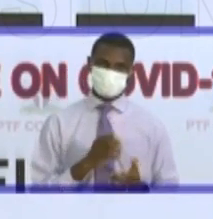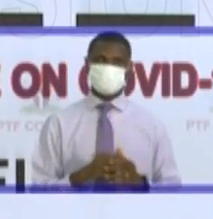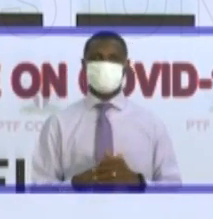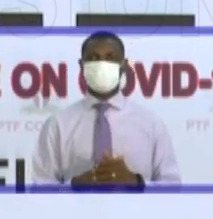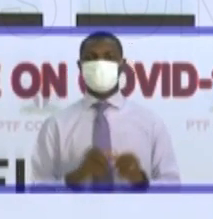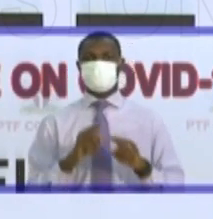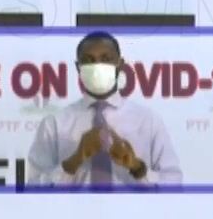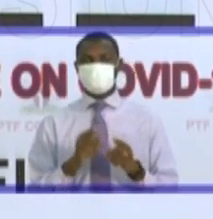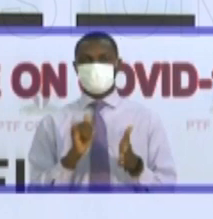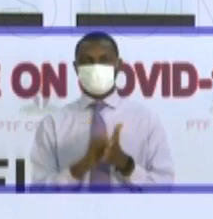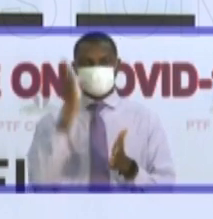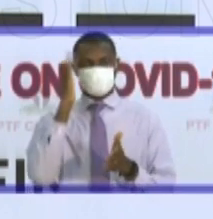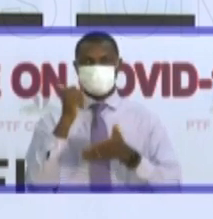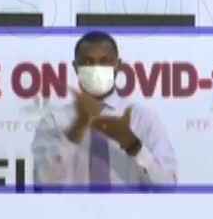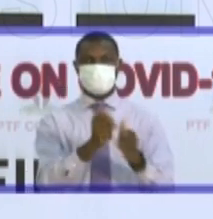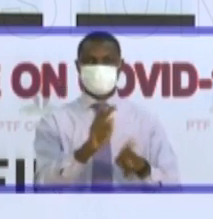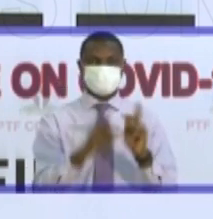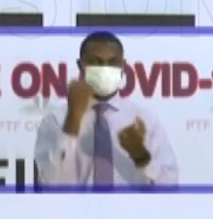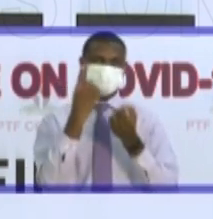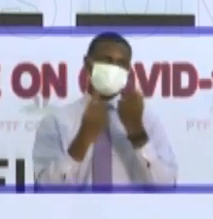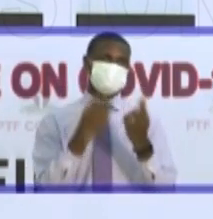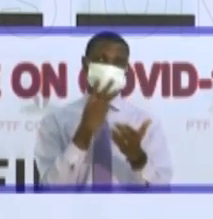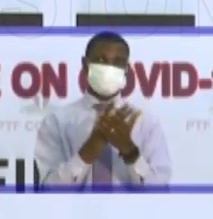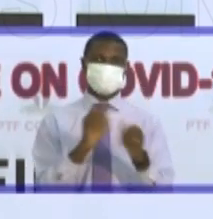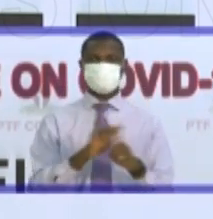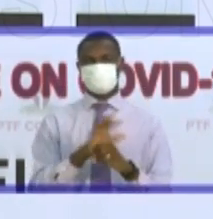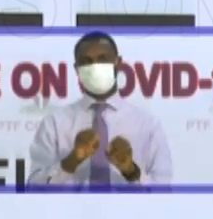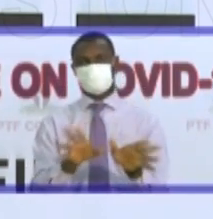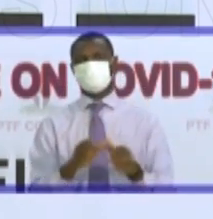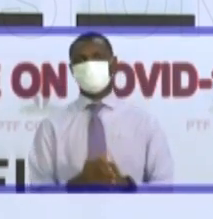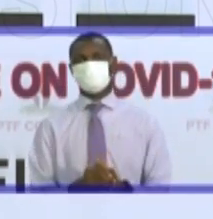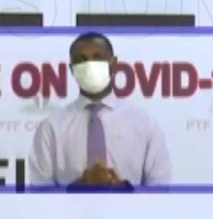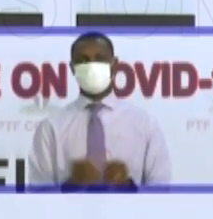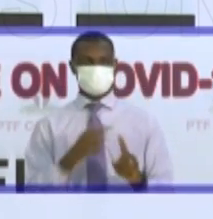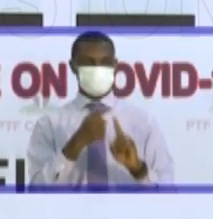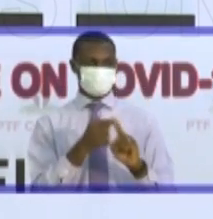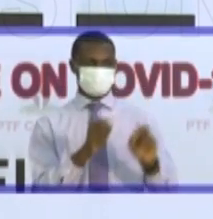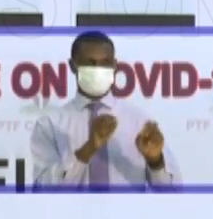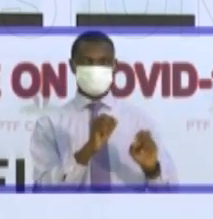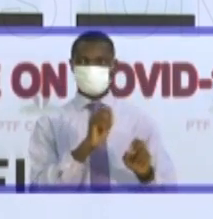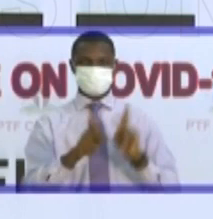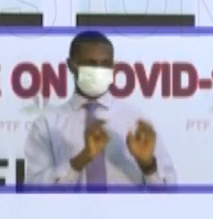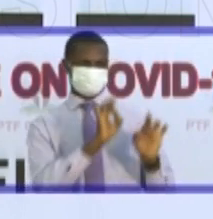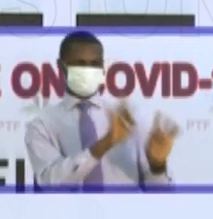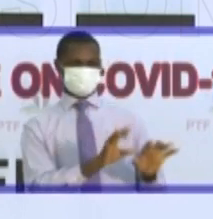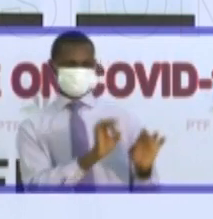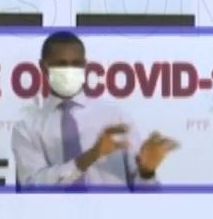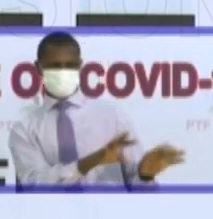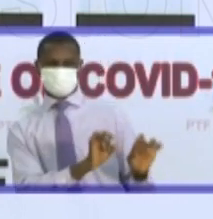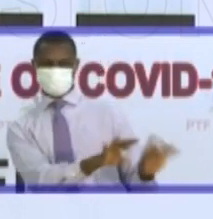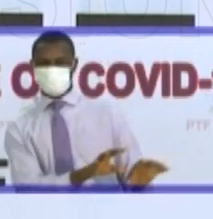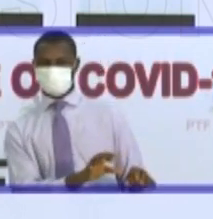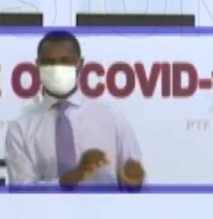wrong stigma around COVID infection. When we stigmatize persons, when we discriminate against